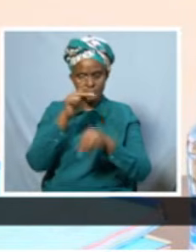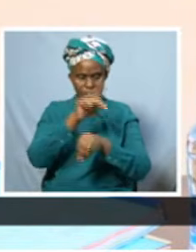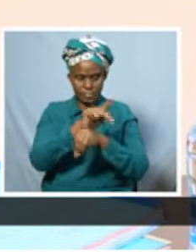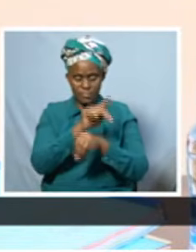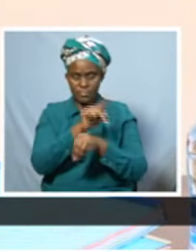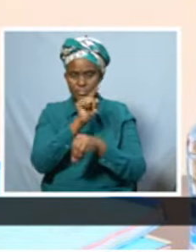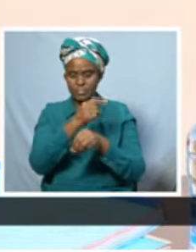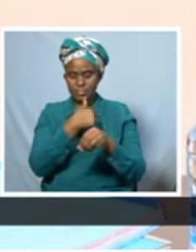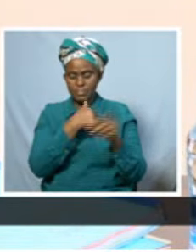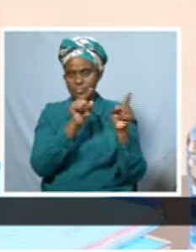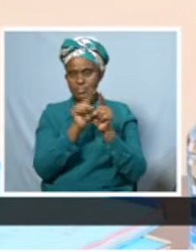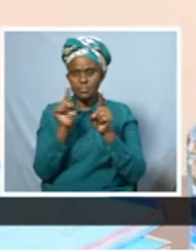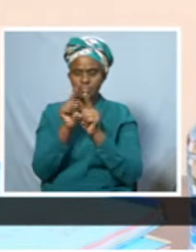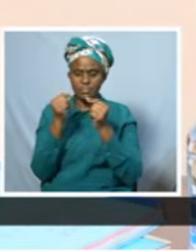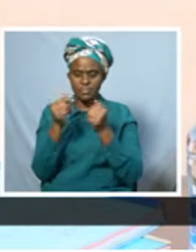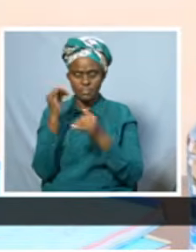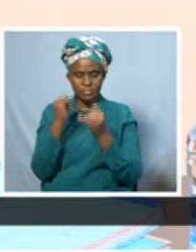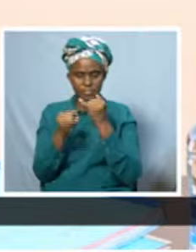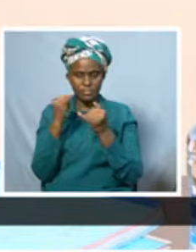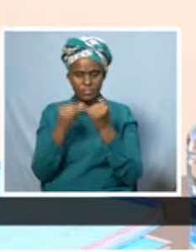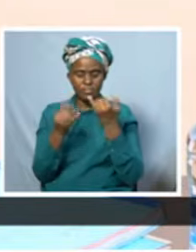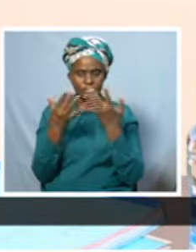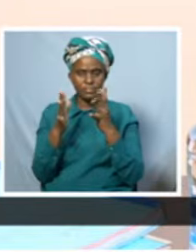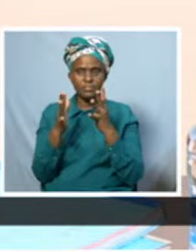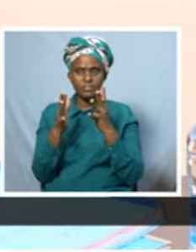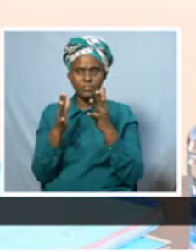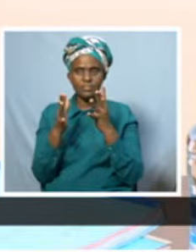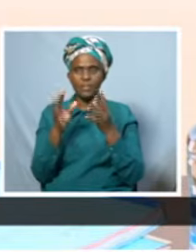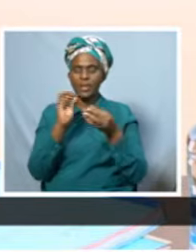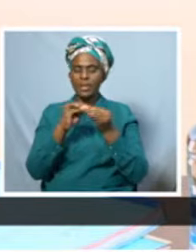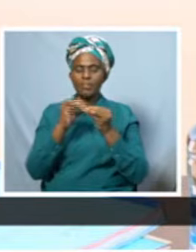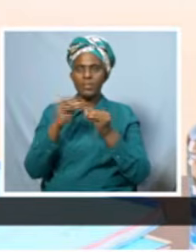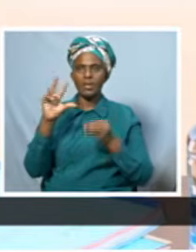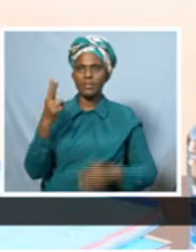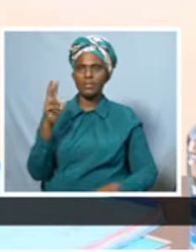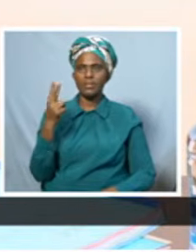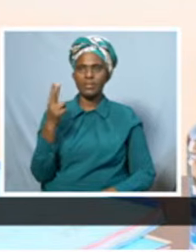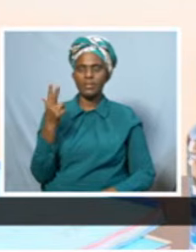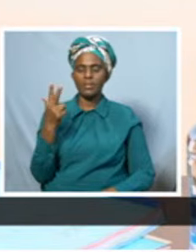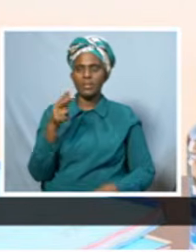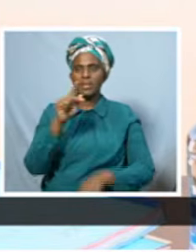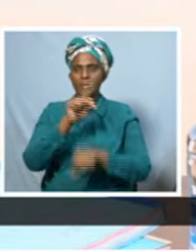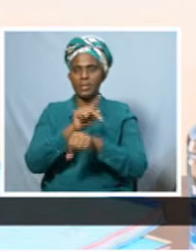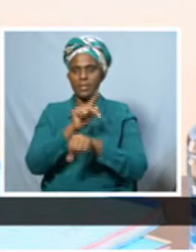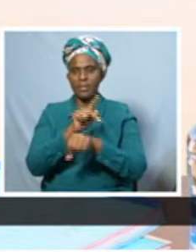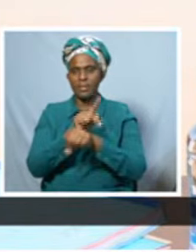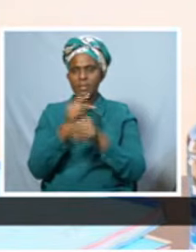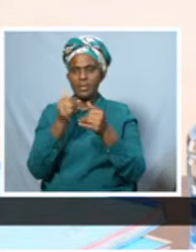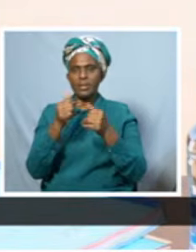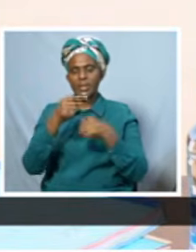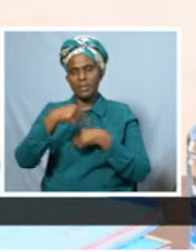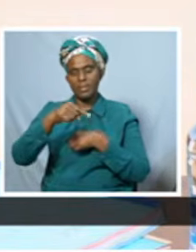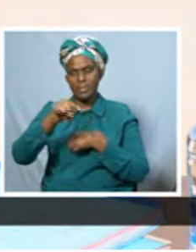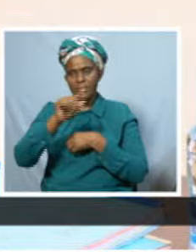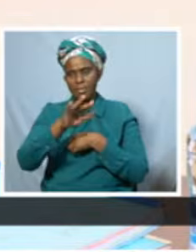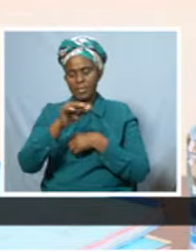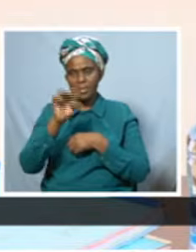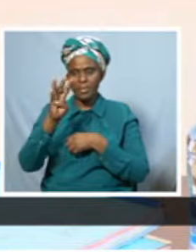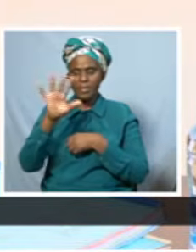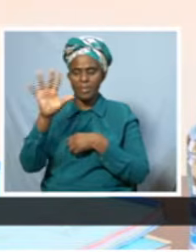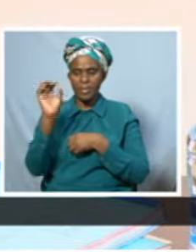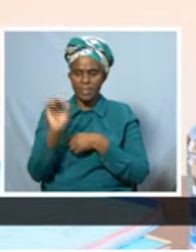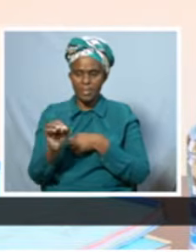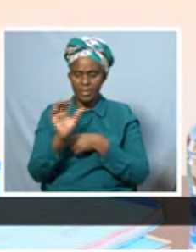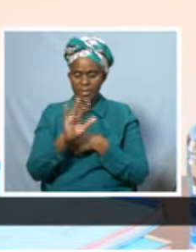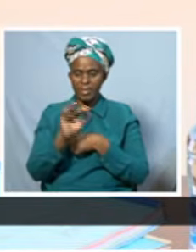project has also been completed. On number 3, the project is ongoing and